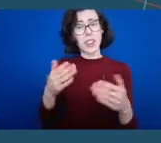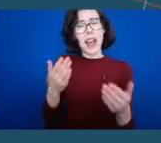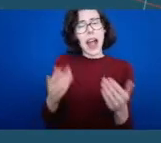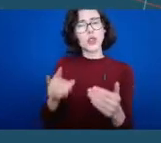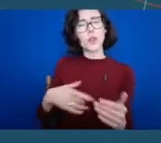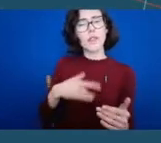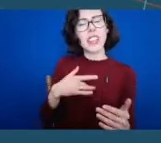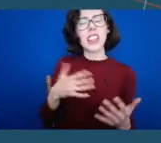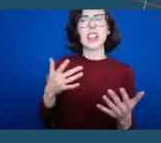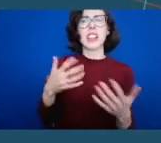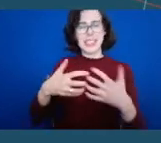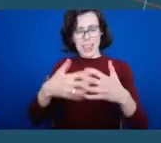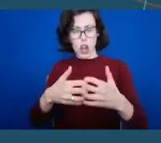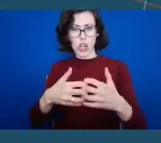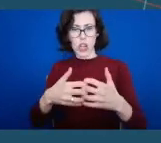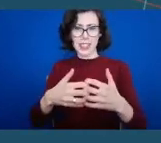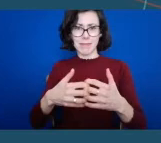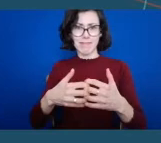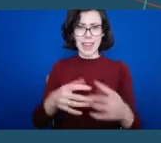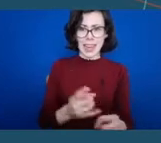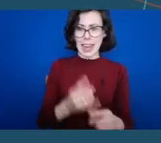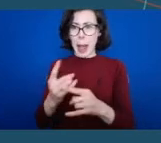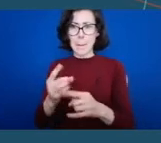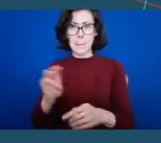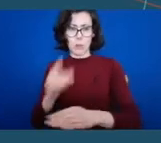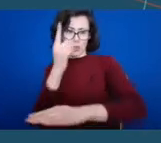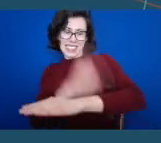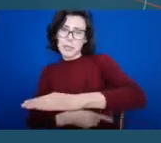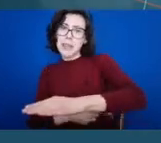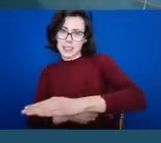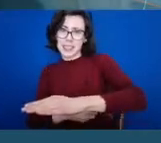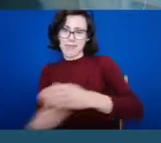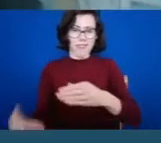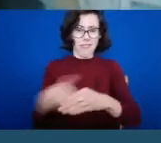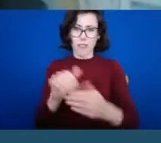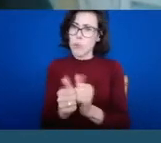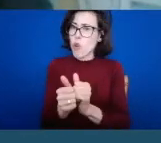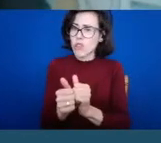people with disabilities to get more out of sport as the years go on?